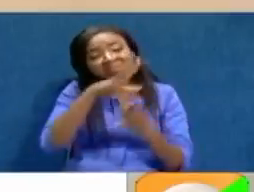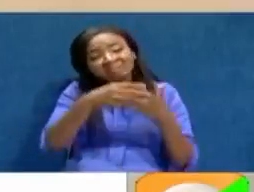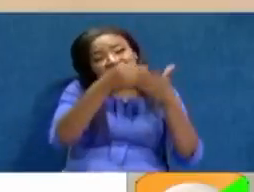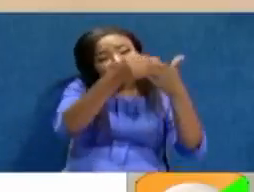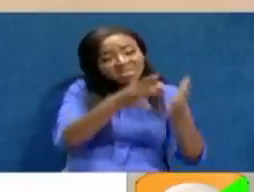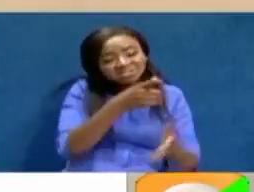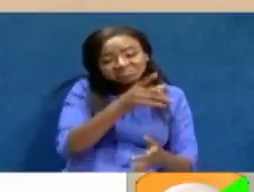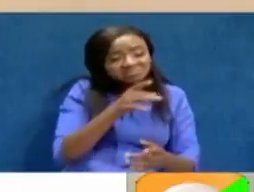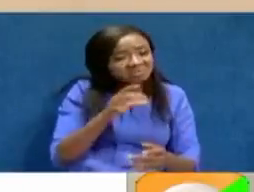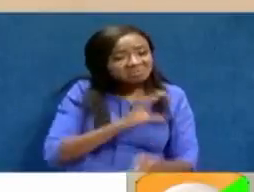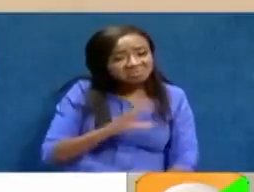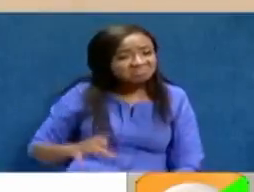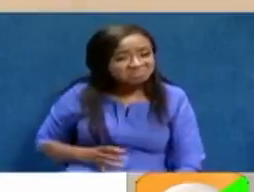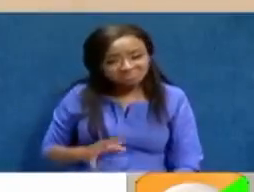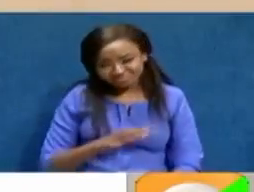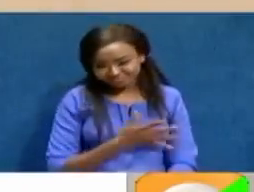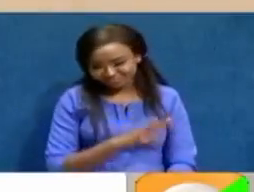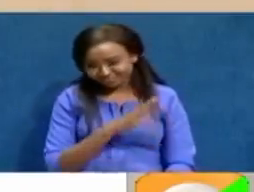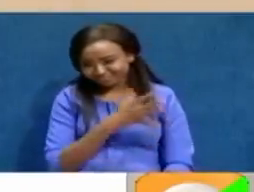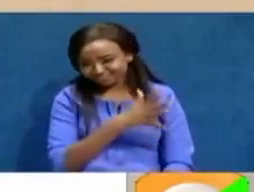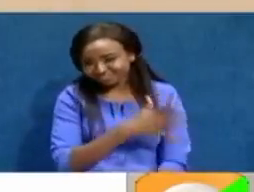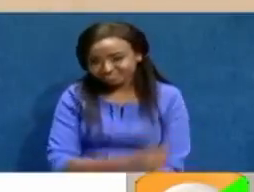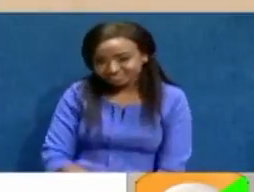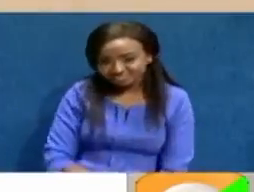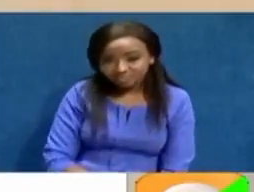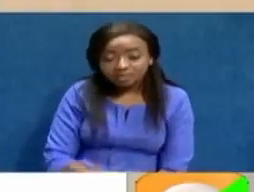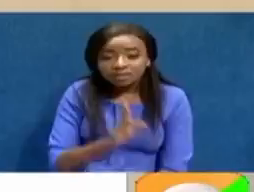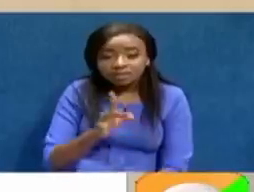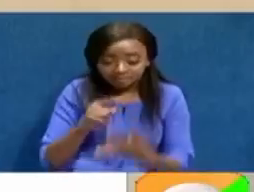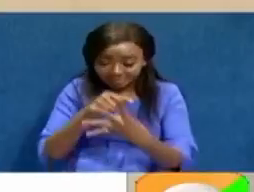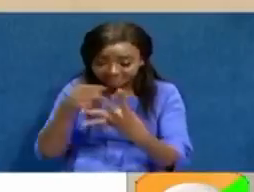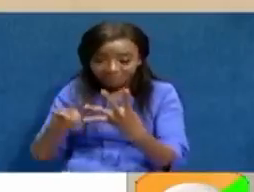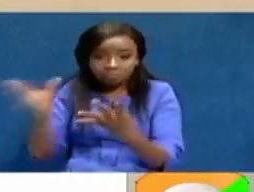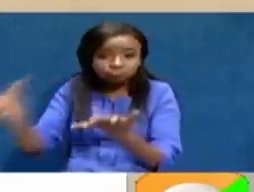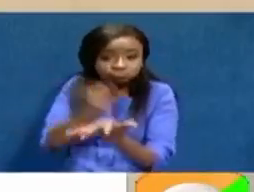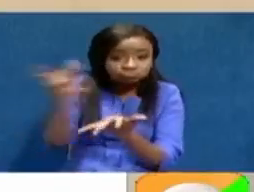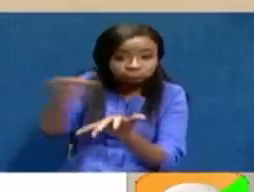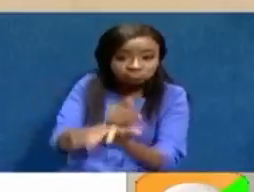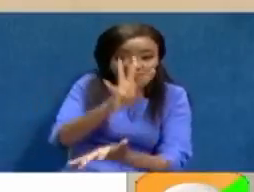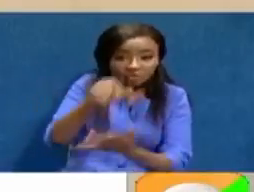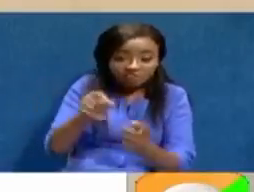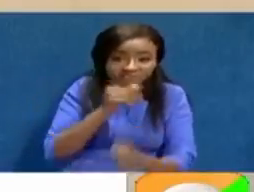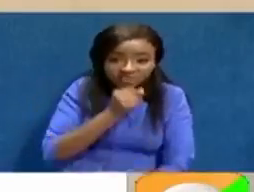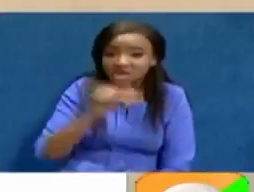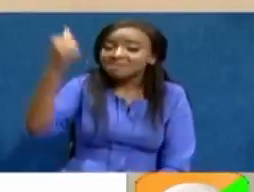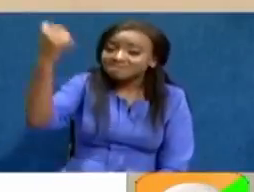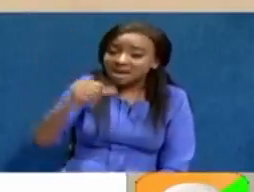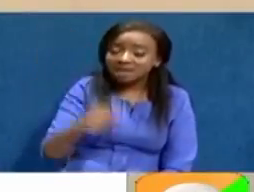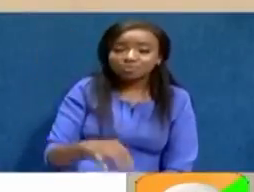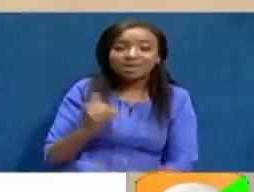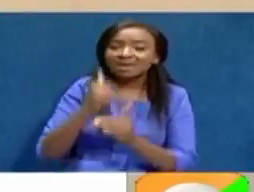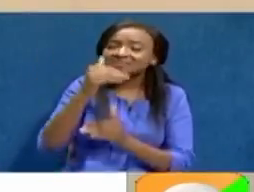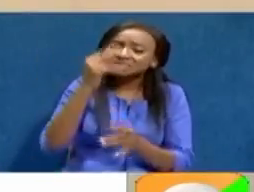leadership of that commission. Or the fact that they have yet to be replaced, more than 2 years later, even though some have since